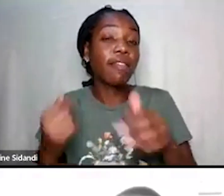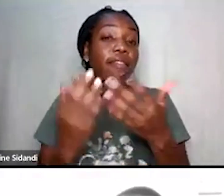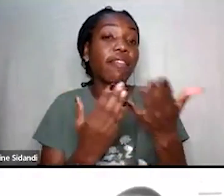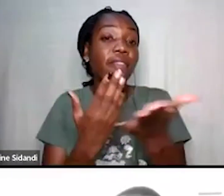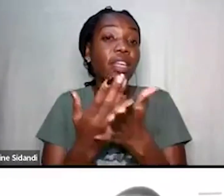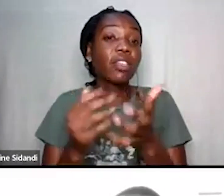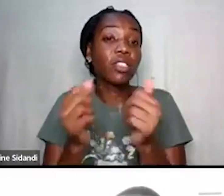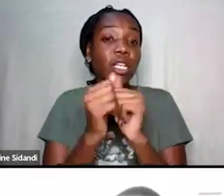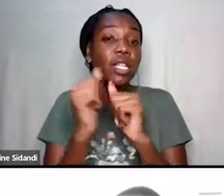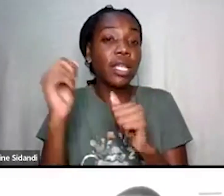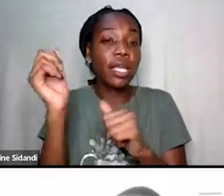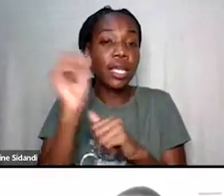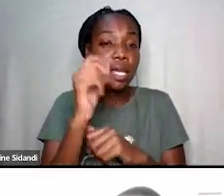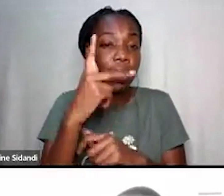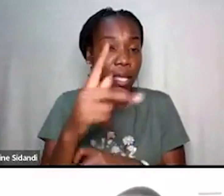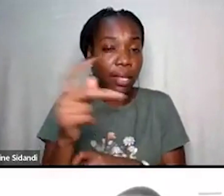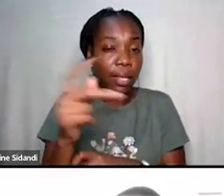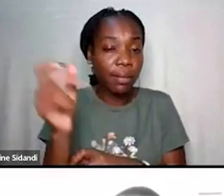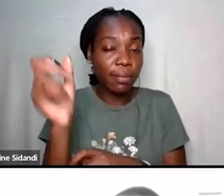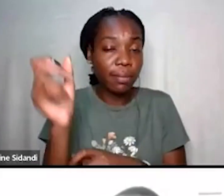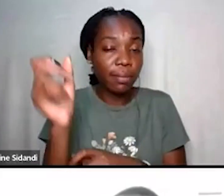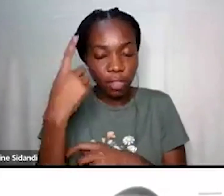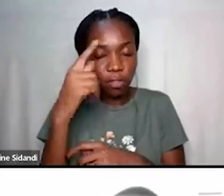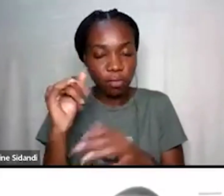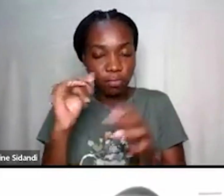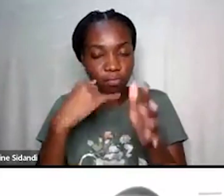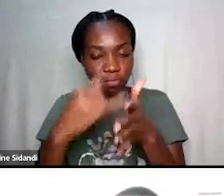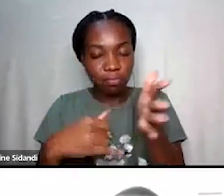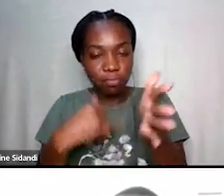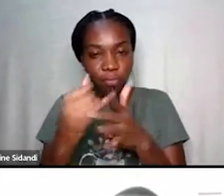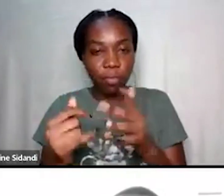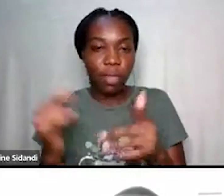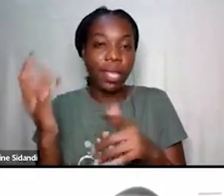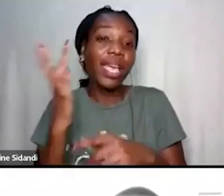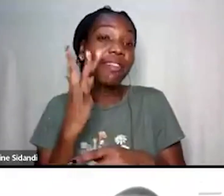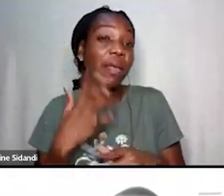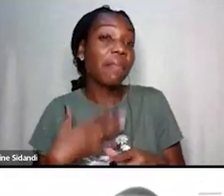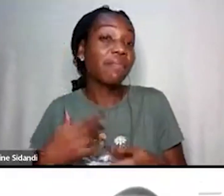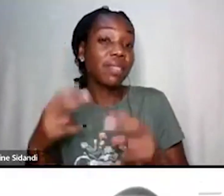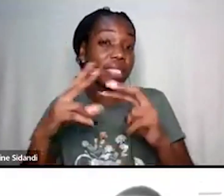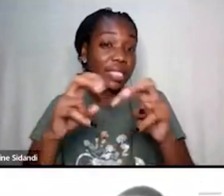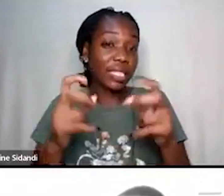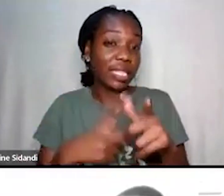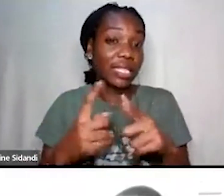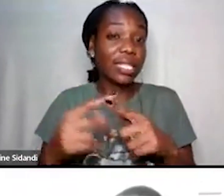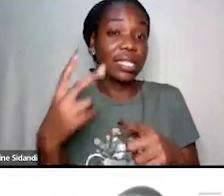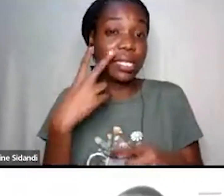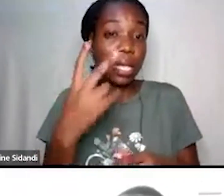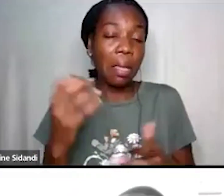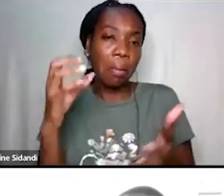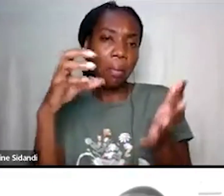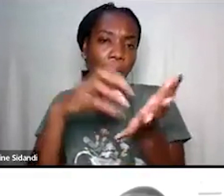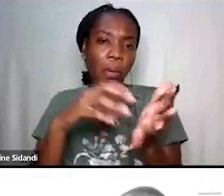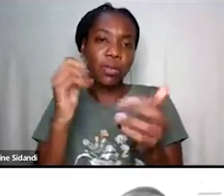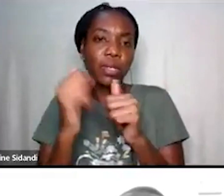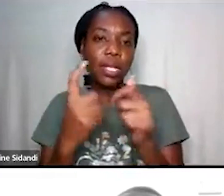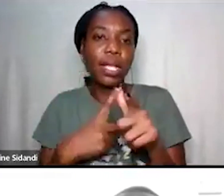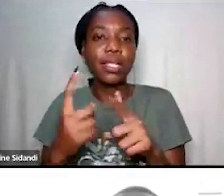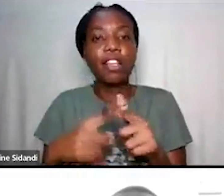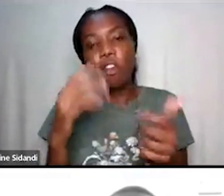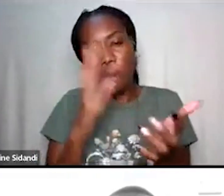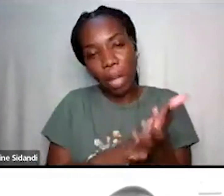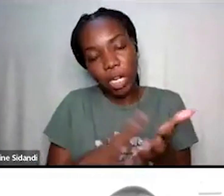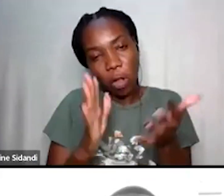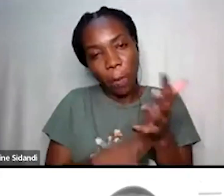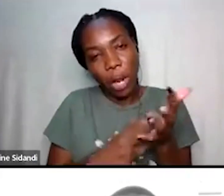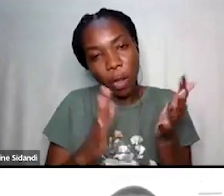National Chamber of Commerce and Industries. So every day I would check on social media, I see what he has posted, and I would comment like that. So